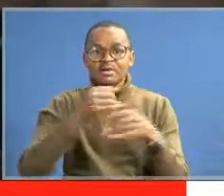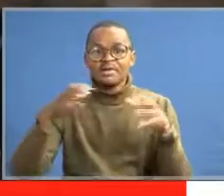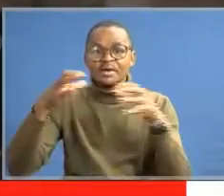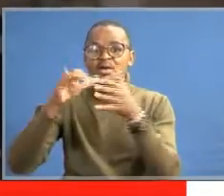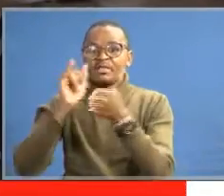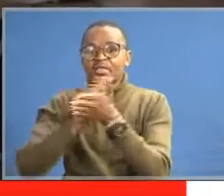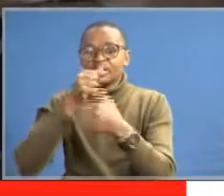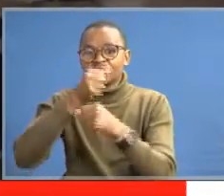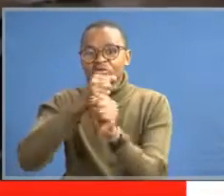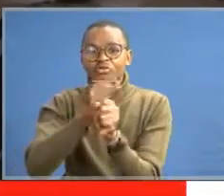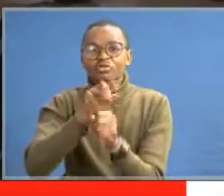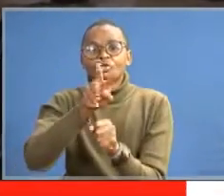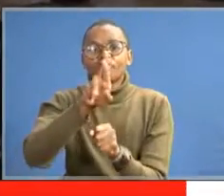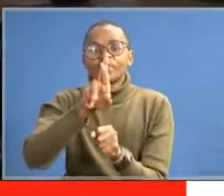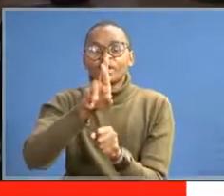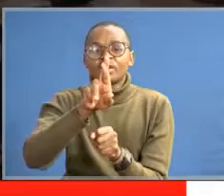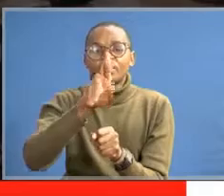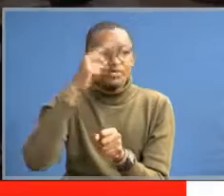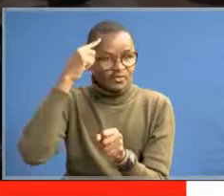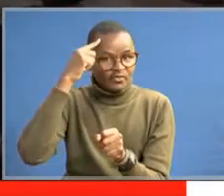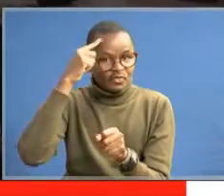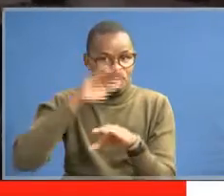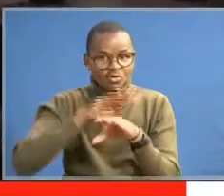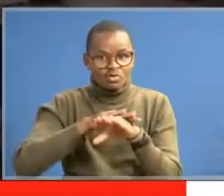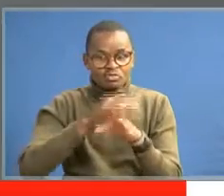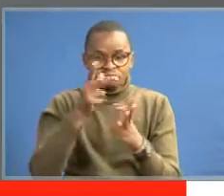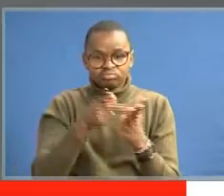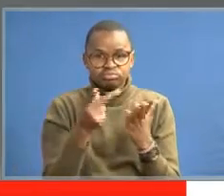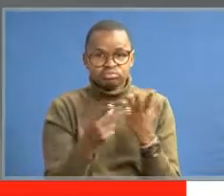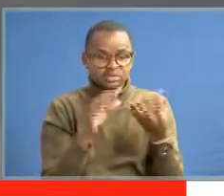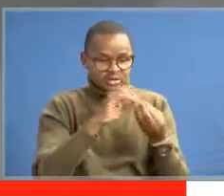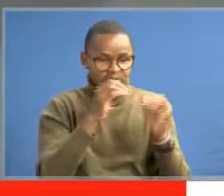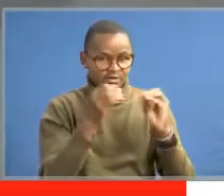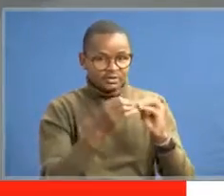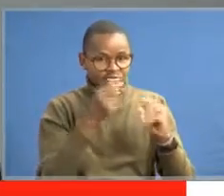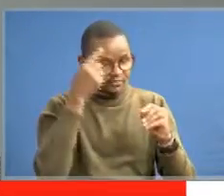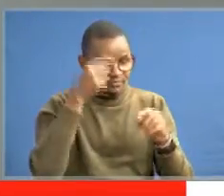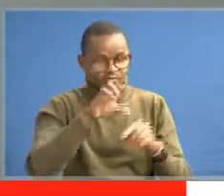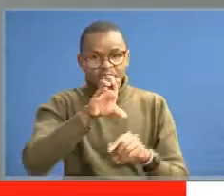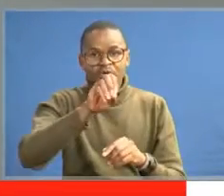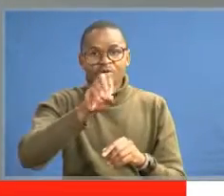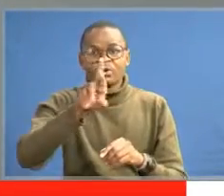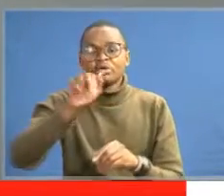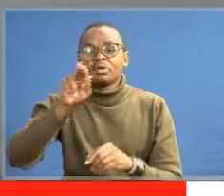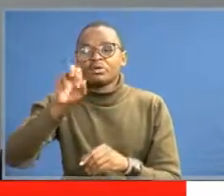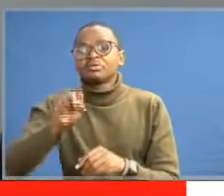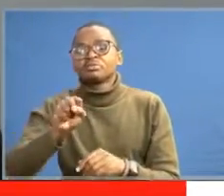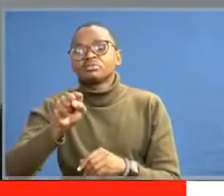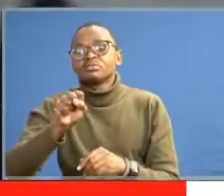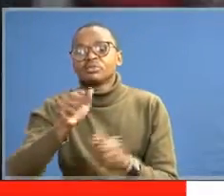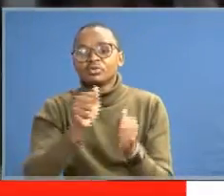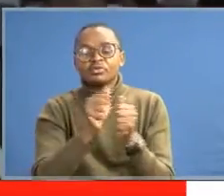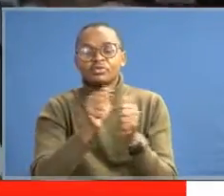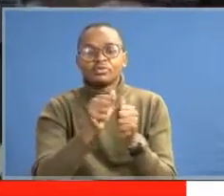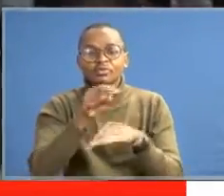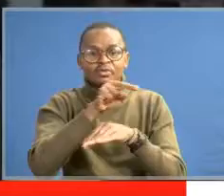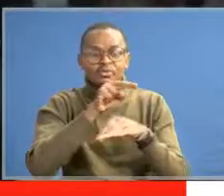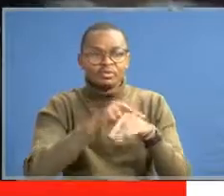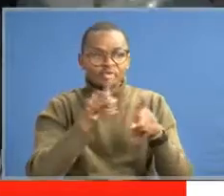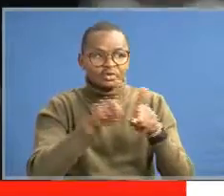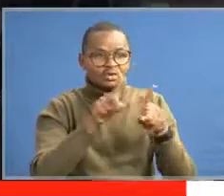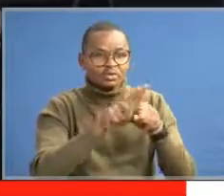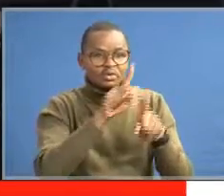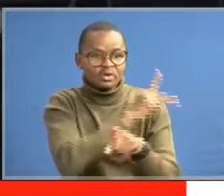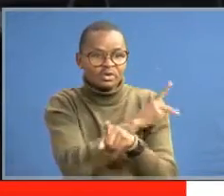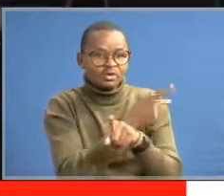that deals with VR, in a VR for Good project that creators lab from Oculus pairs rising filmmakers with non-profits to use the